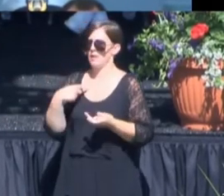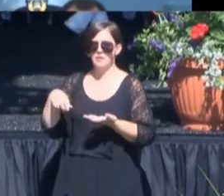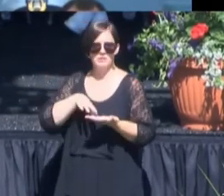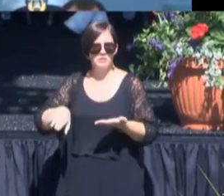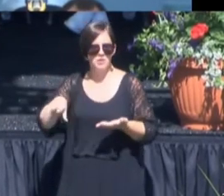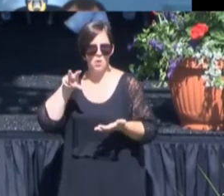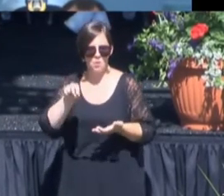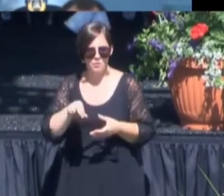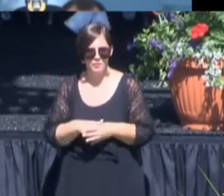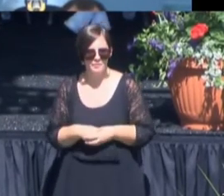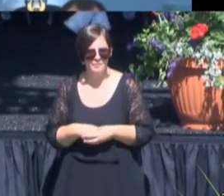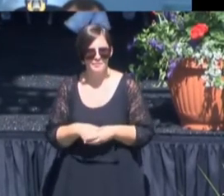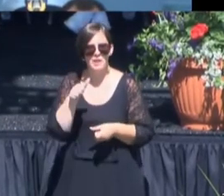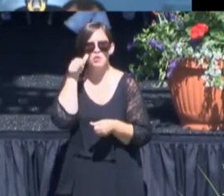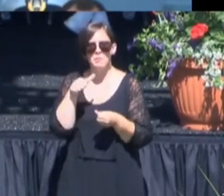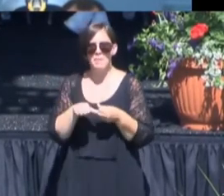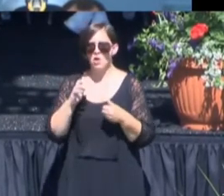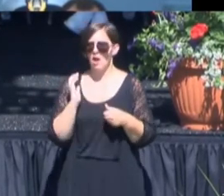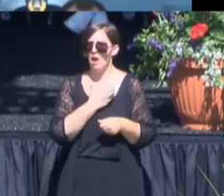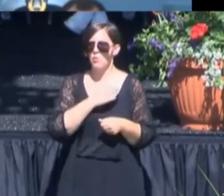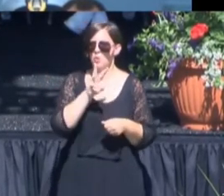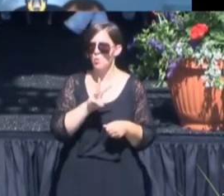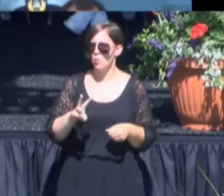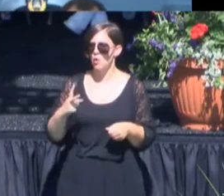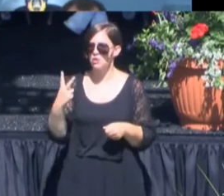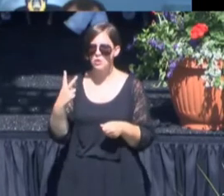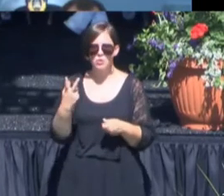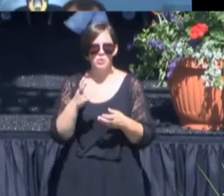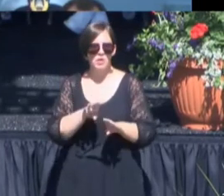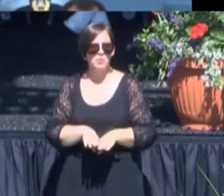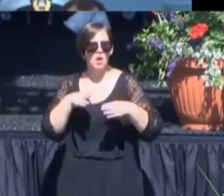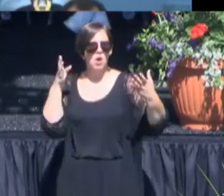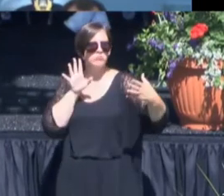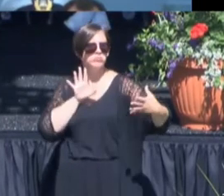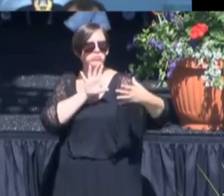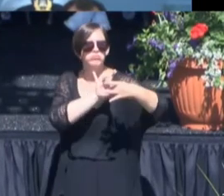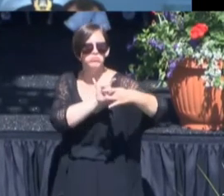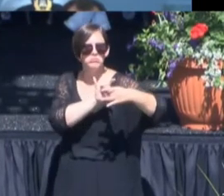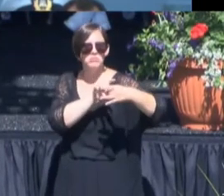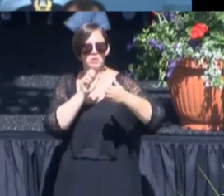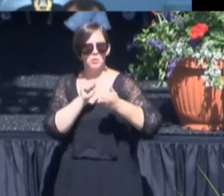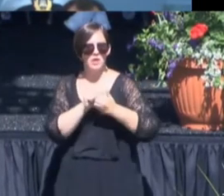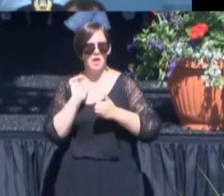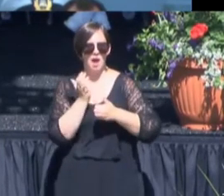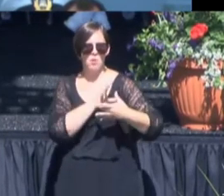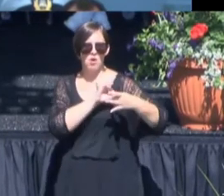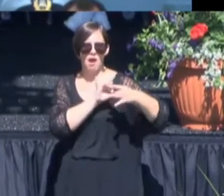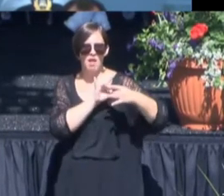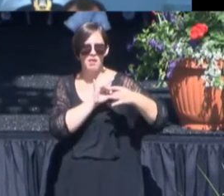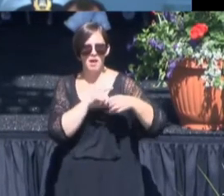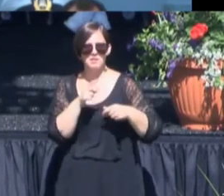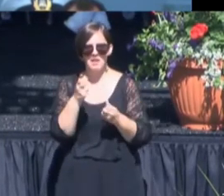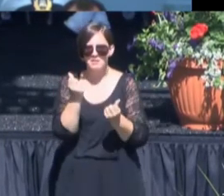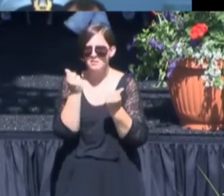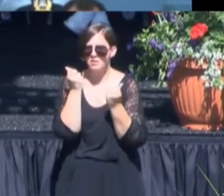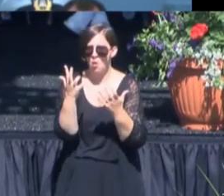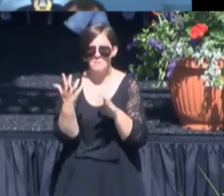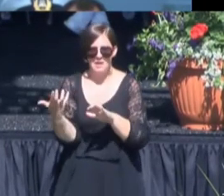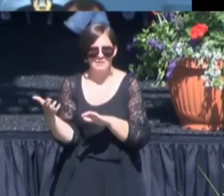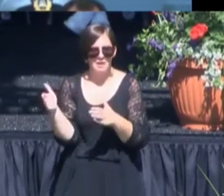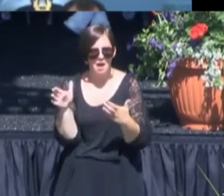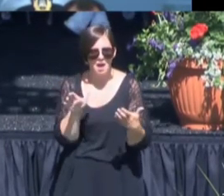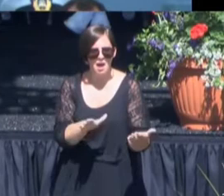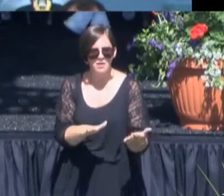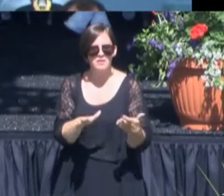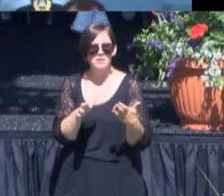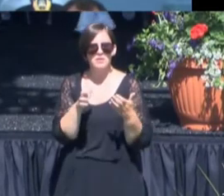our World War II lifeline that you held open to our allies and the death blow that your service dealt to our enemies, despite the